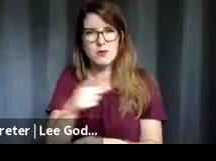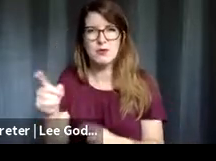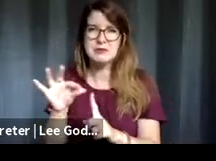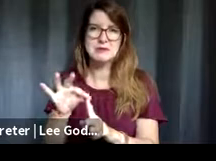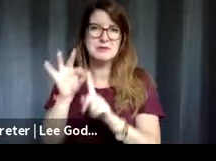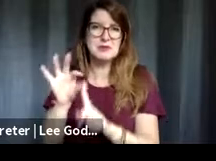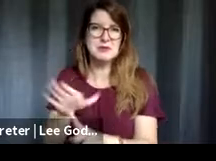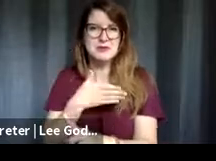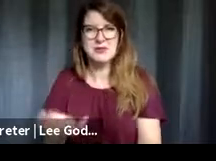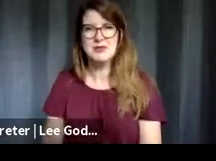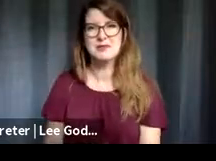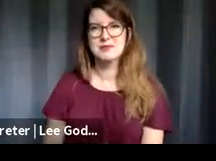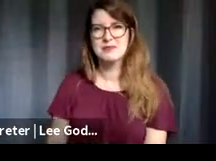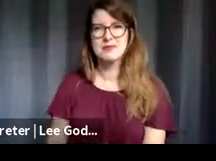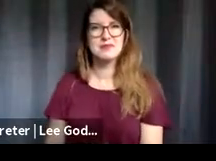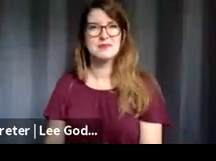special song.